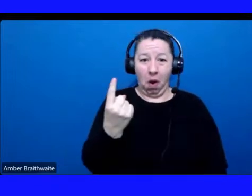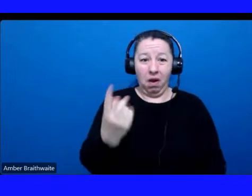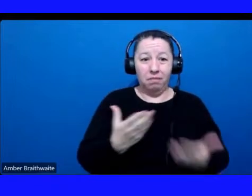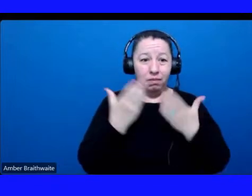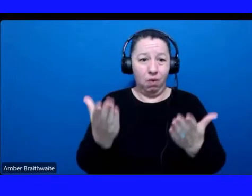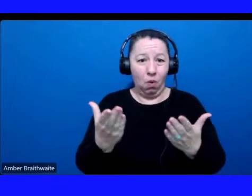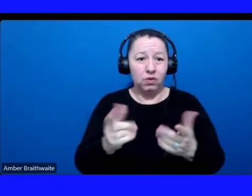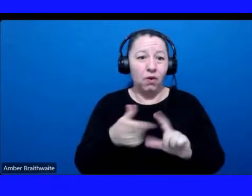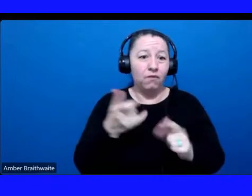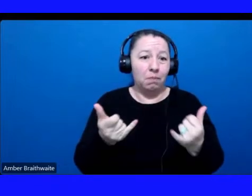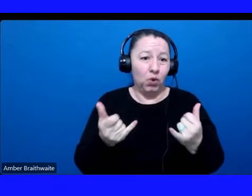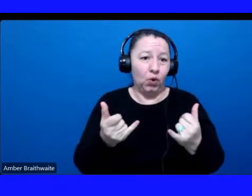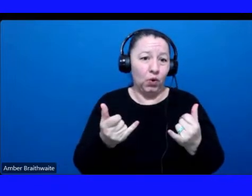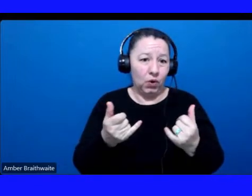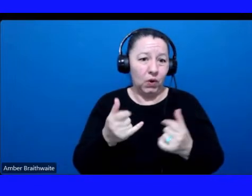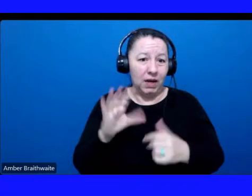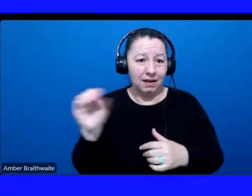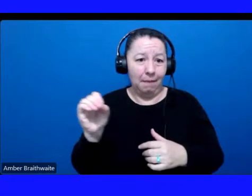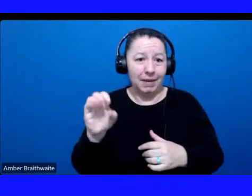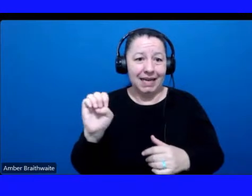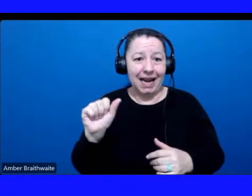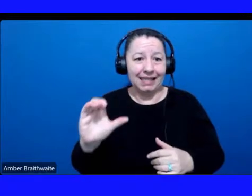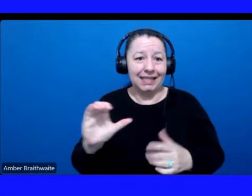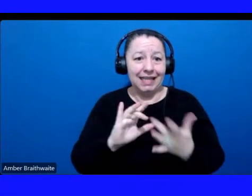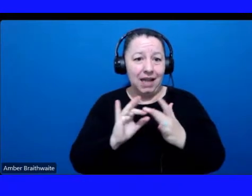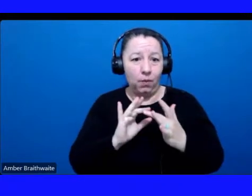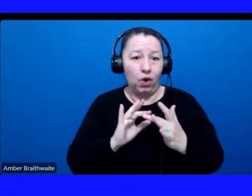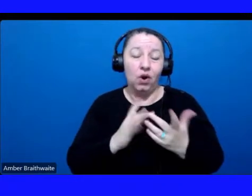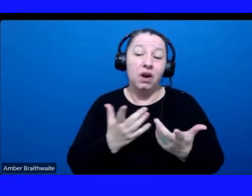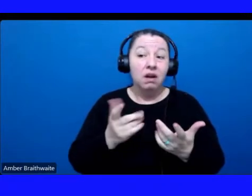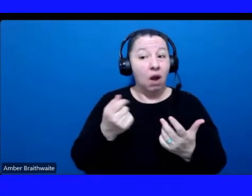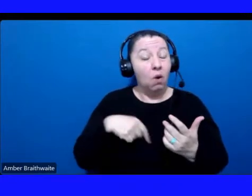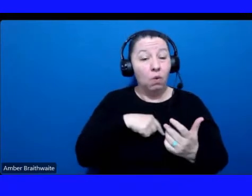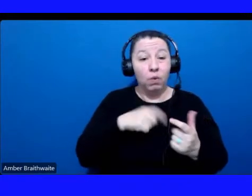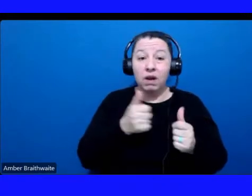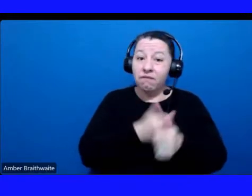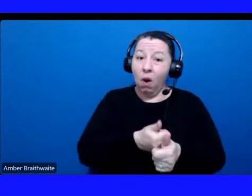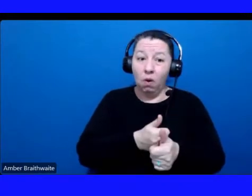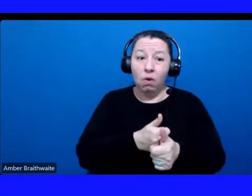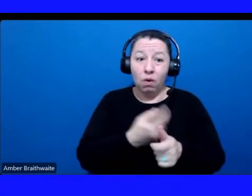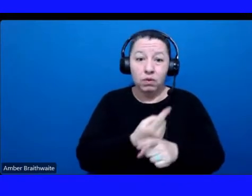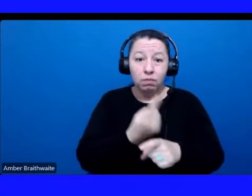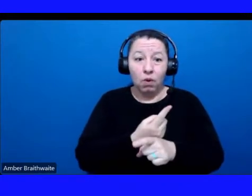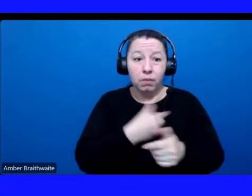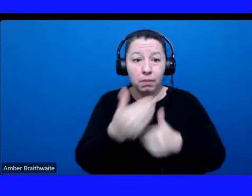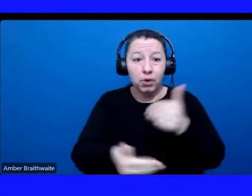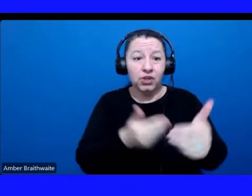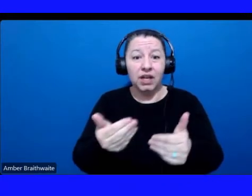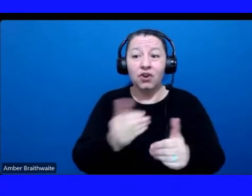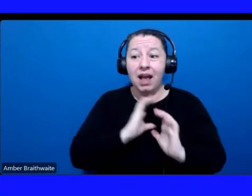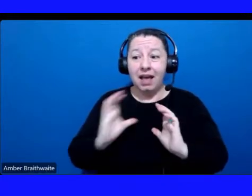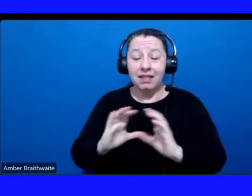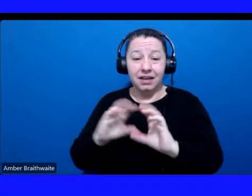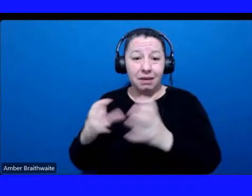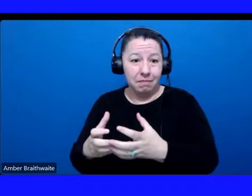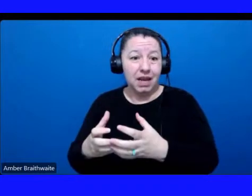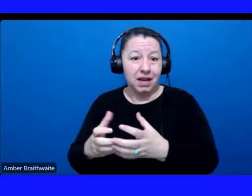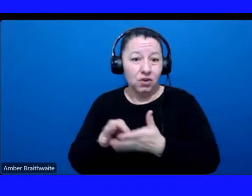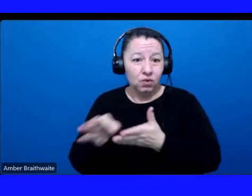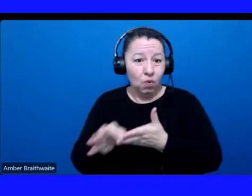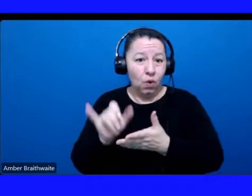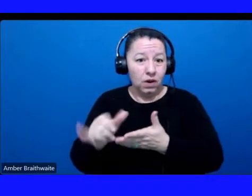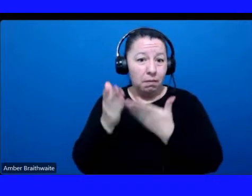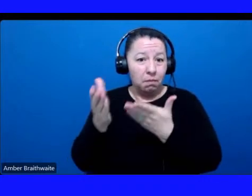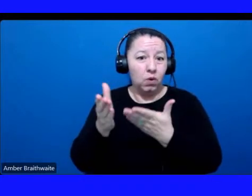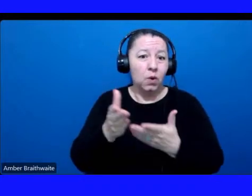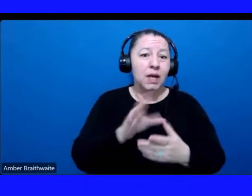reporting requirements of the Brad H. Settlement Agreement. It's also worth noting that our confidence in EAC is echoed by many other providers in this